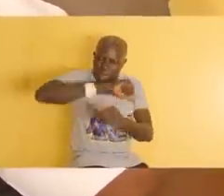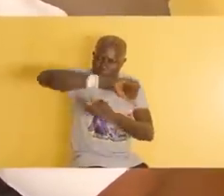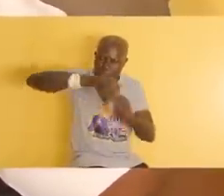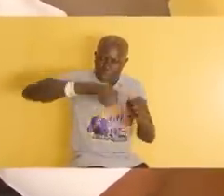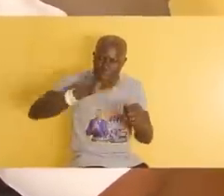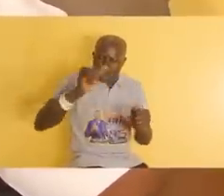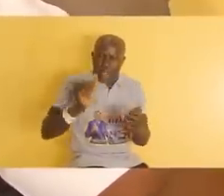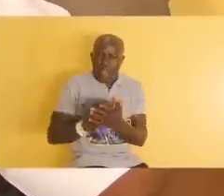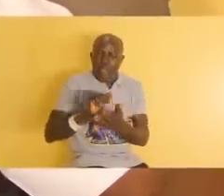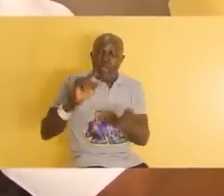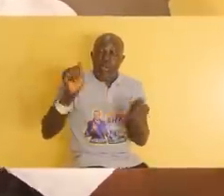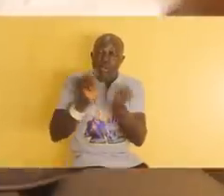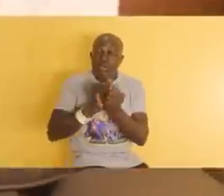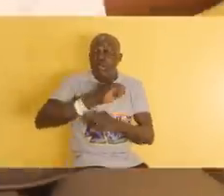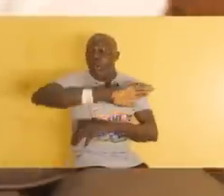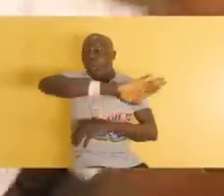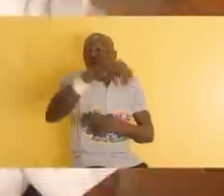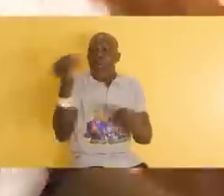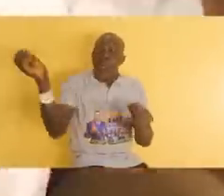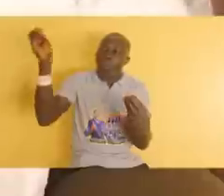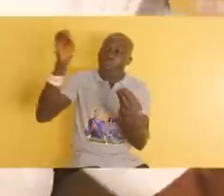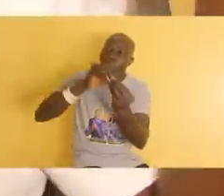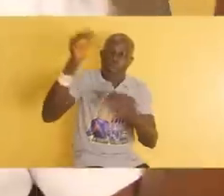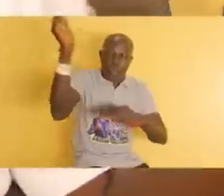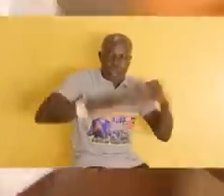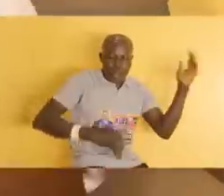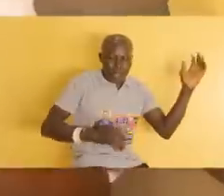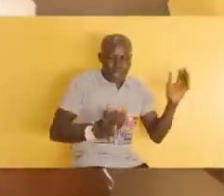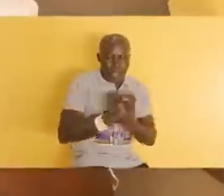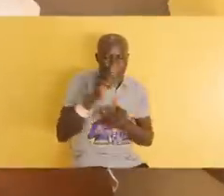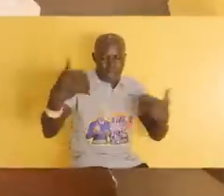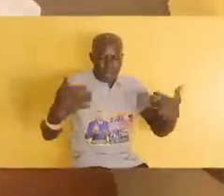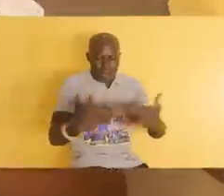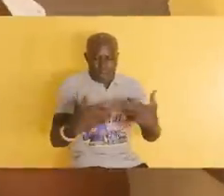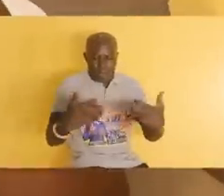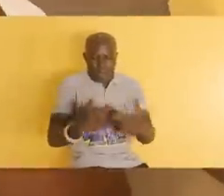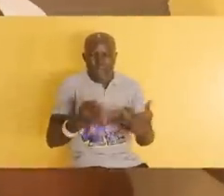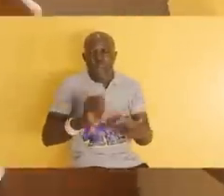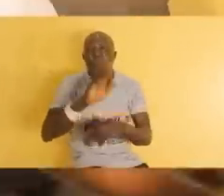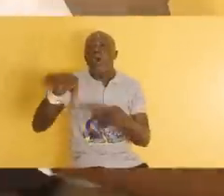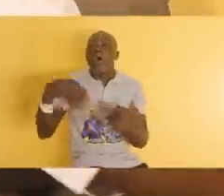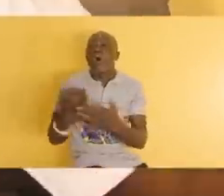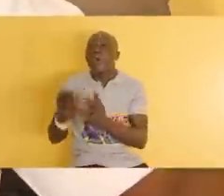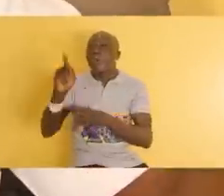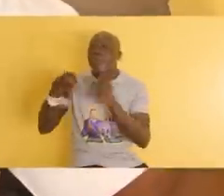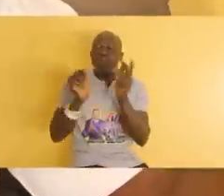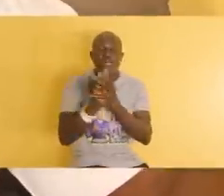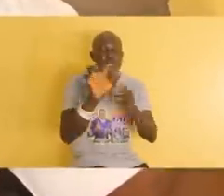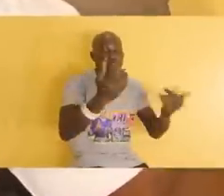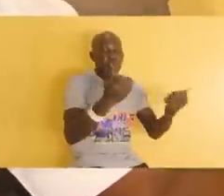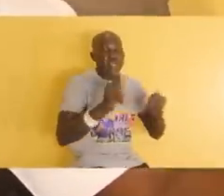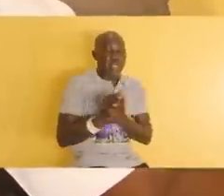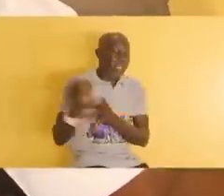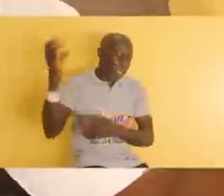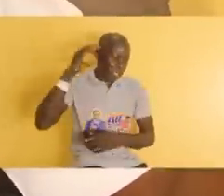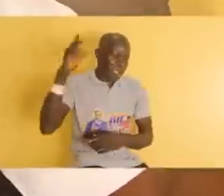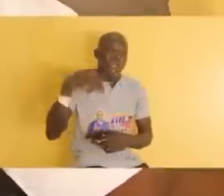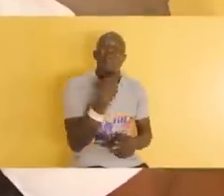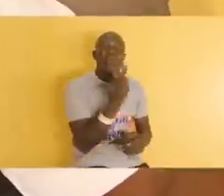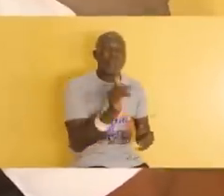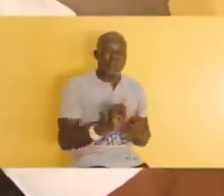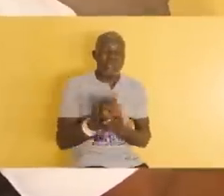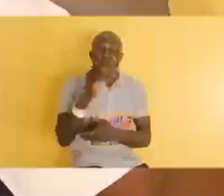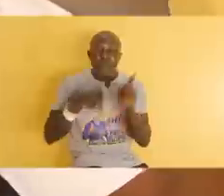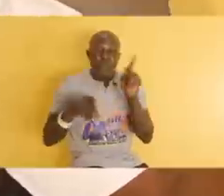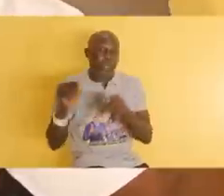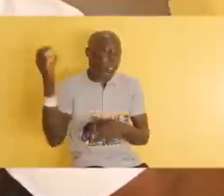other godness gbogbo awon elegbe re lo gbogbo awon elegbe re lo oh above all your friends ogboro yen lo ma gbo ohun mi a lot of people wear my voice ogboro yen lo ma gbo